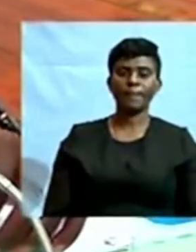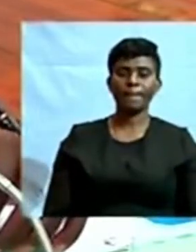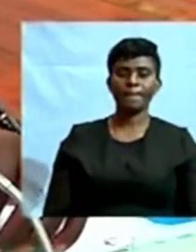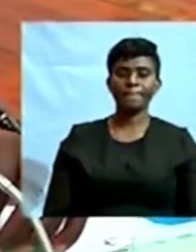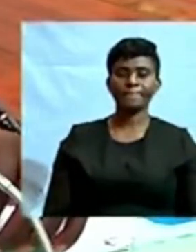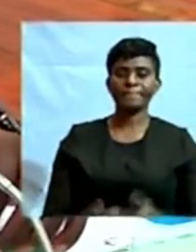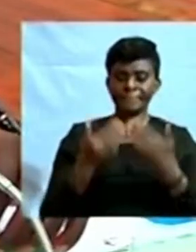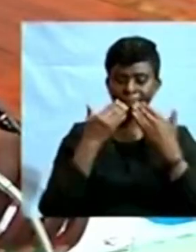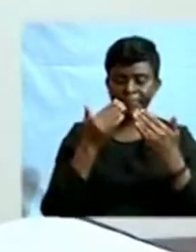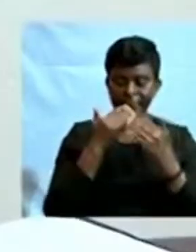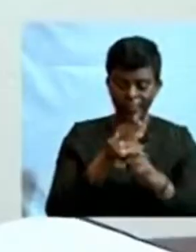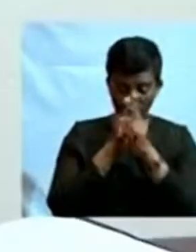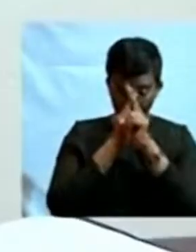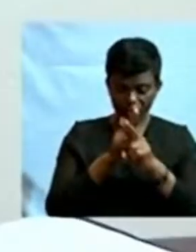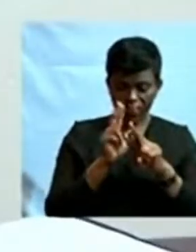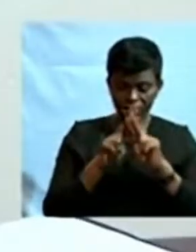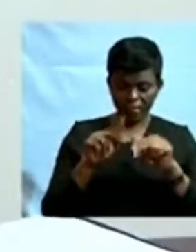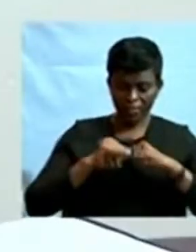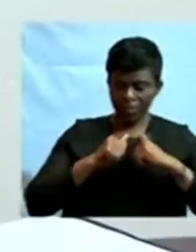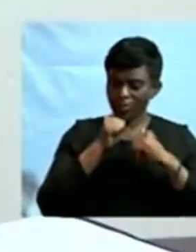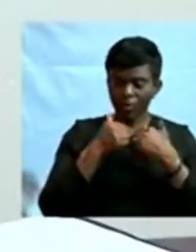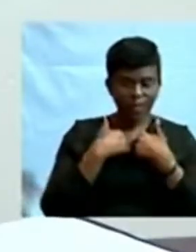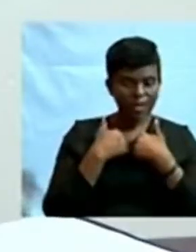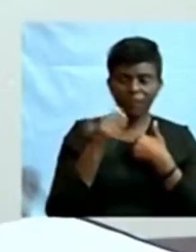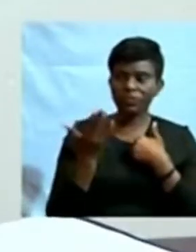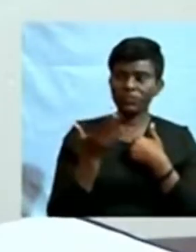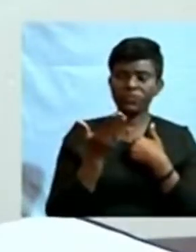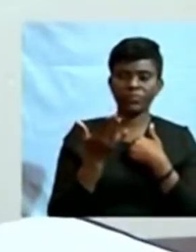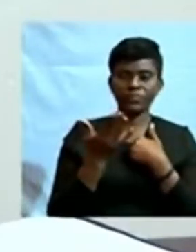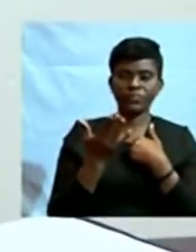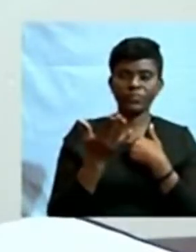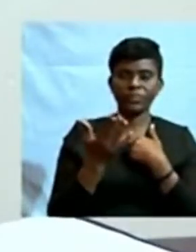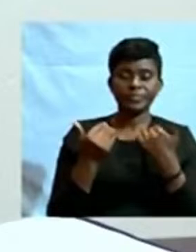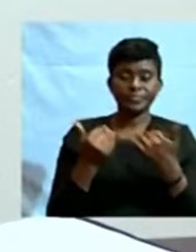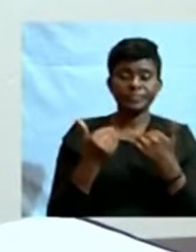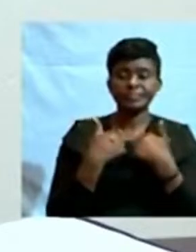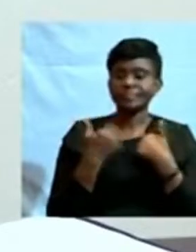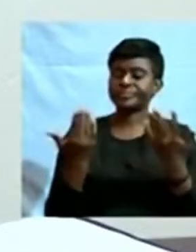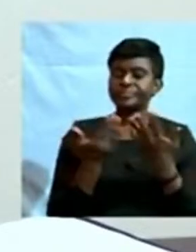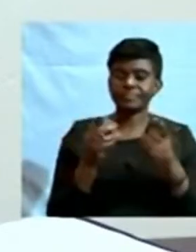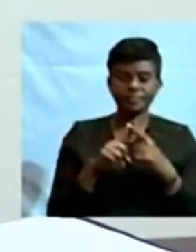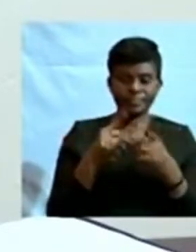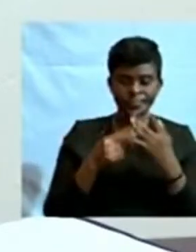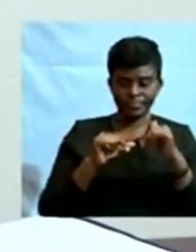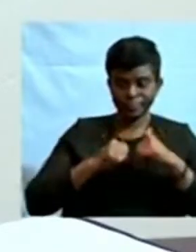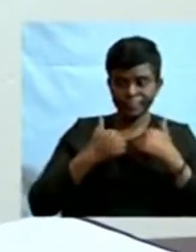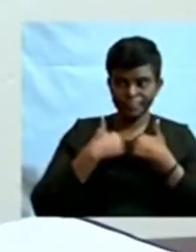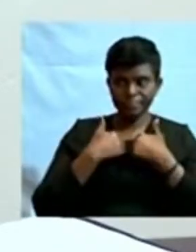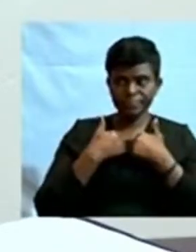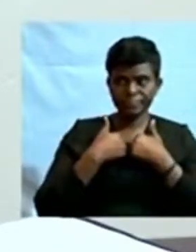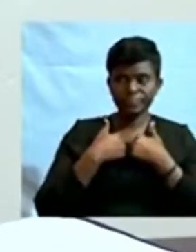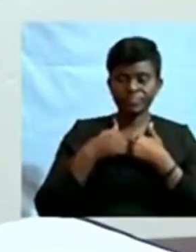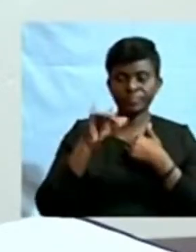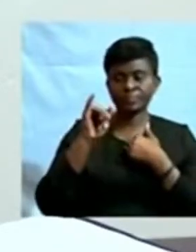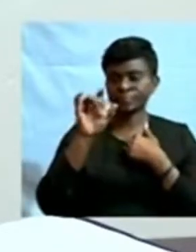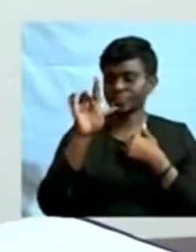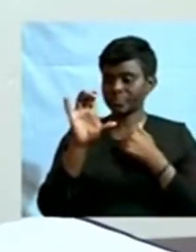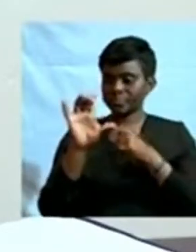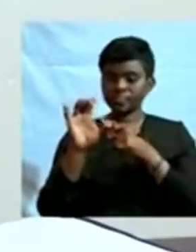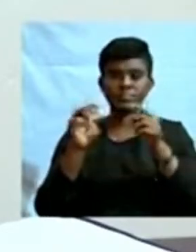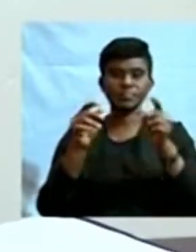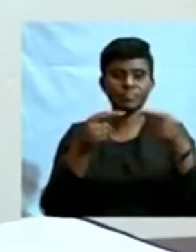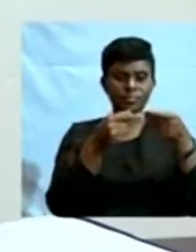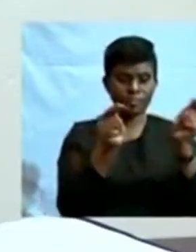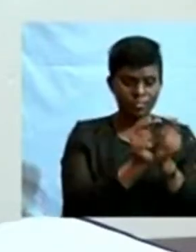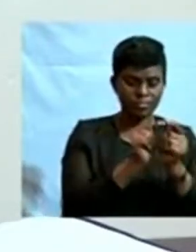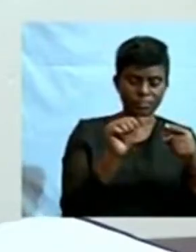Thank you, Honorable Chair. We don't have such guidelines at the moment, but we do have at IDC a group